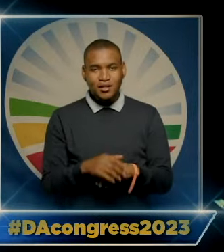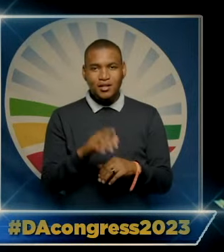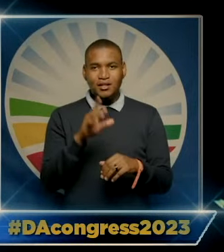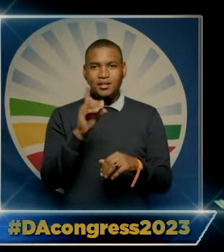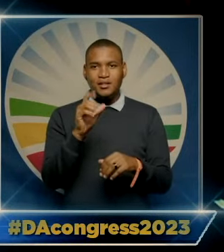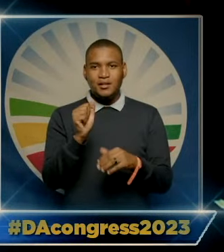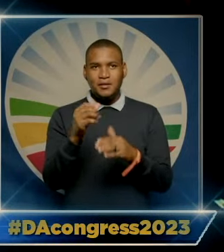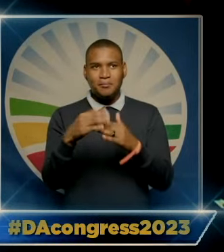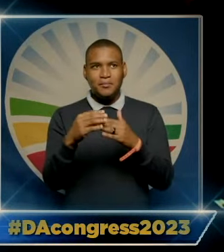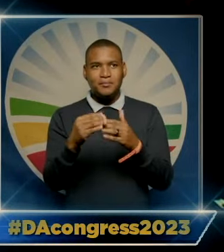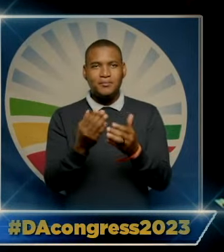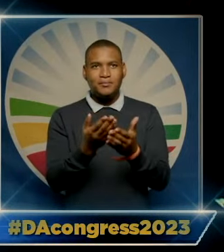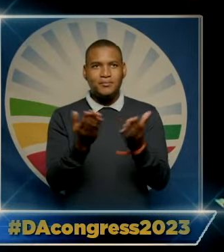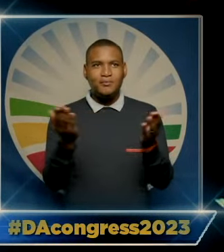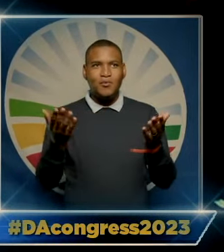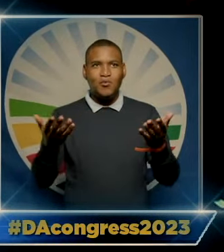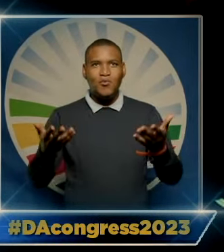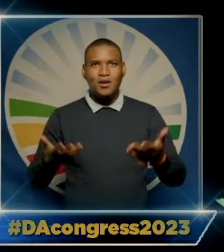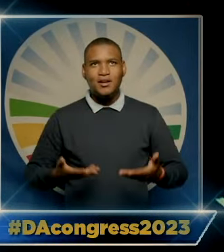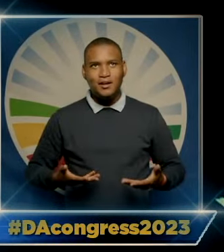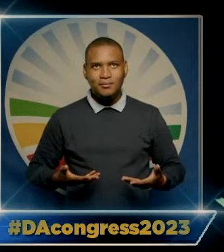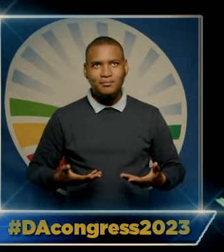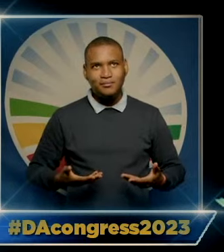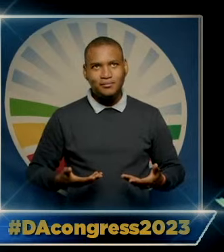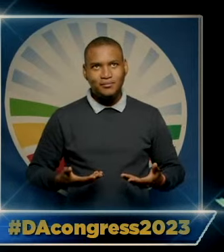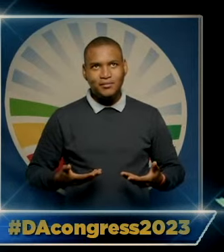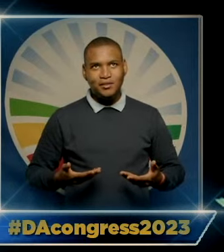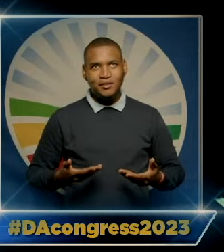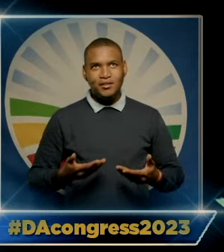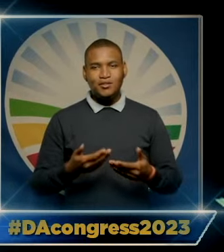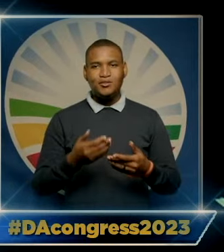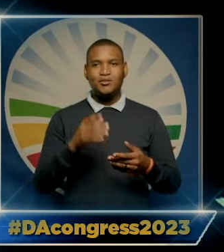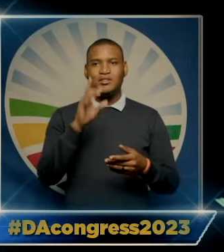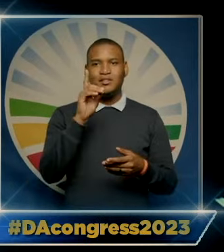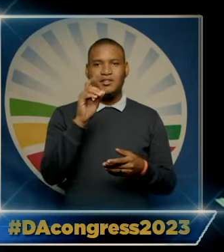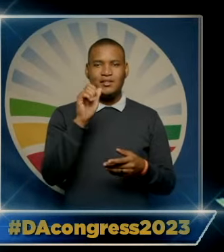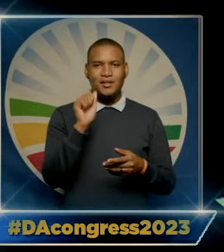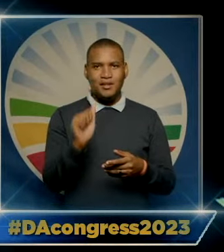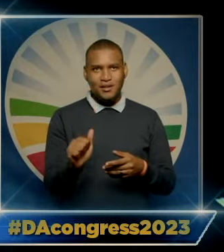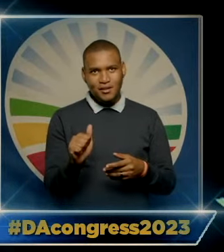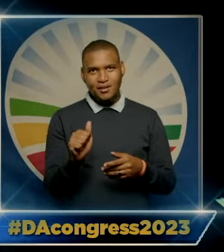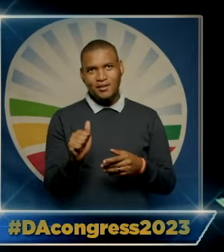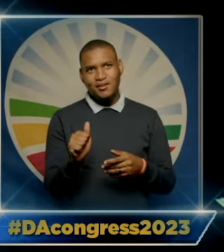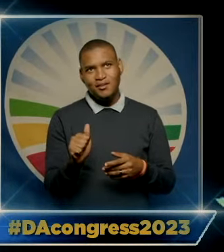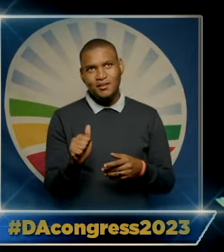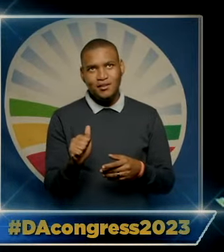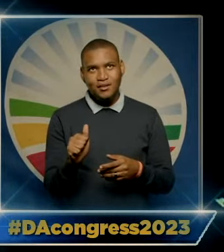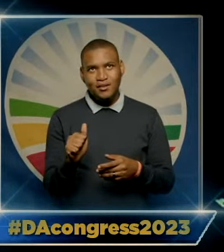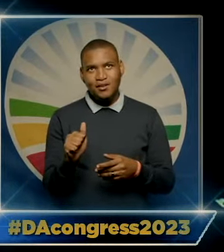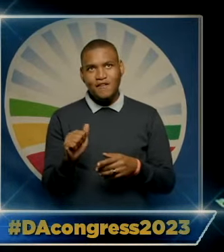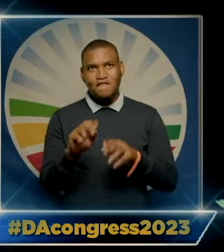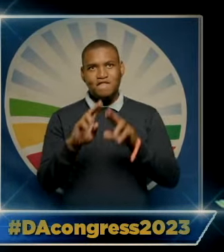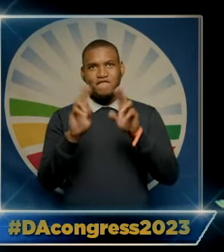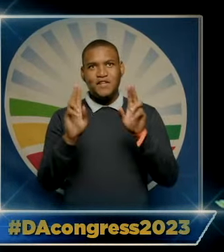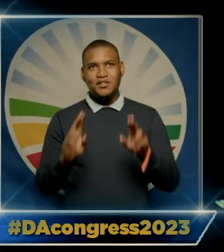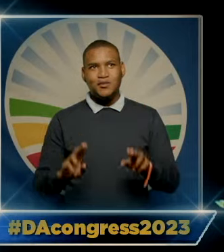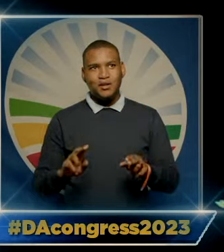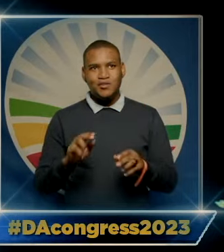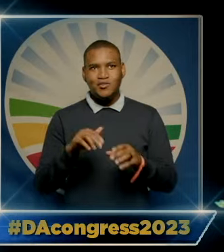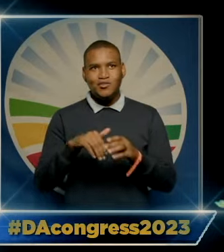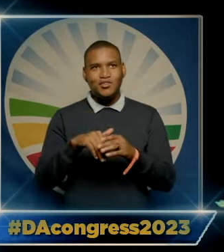Democrats, welcome to the Democratic Alliance's Federal